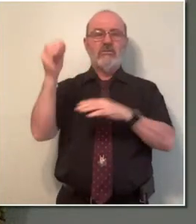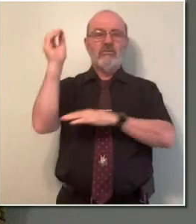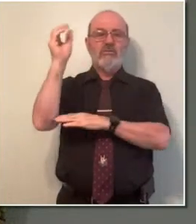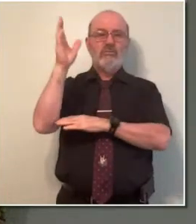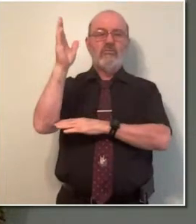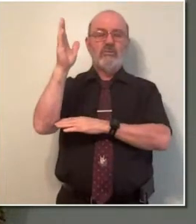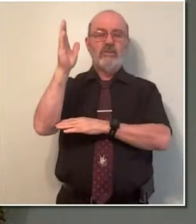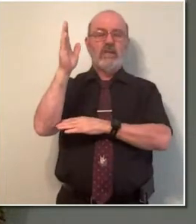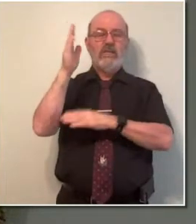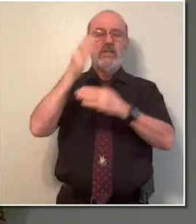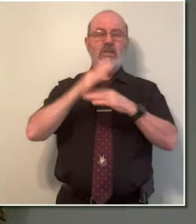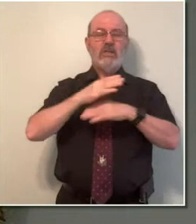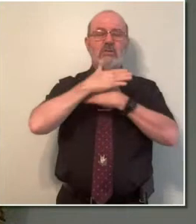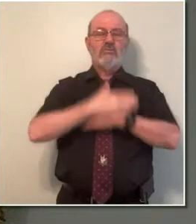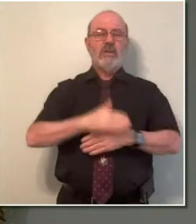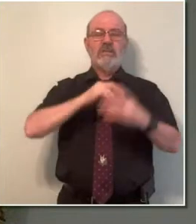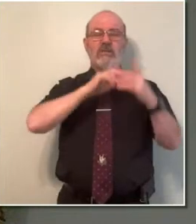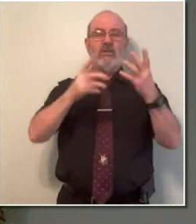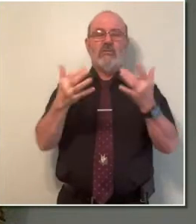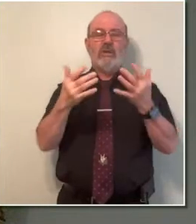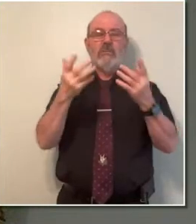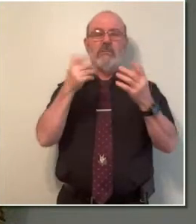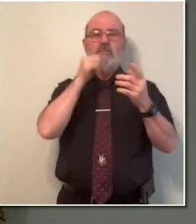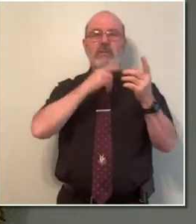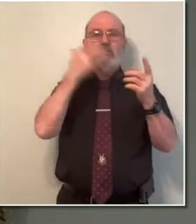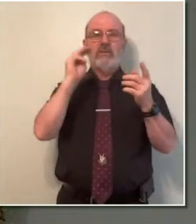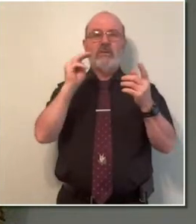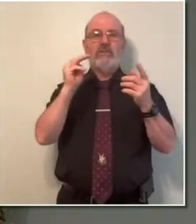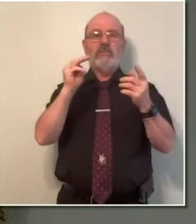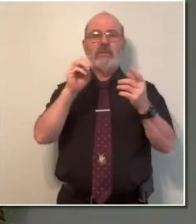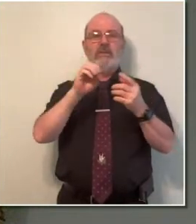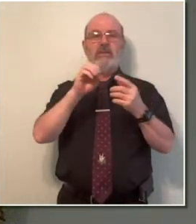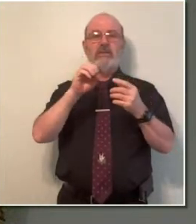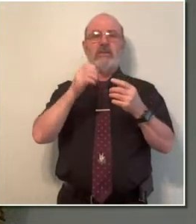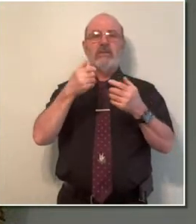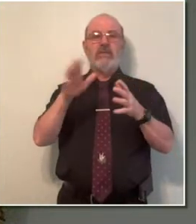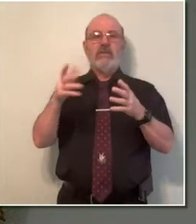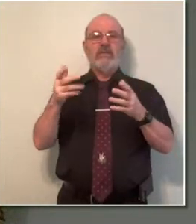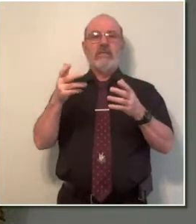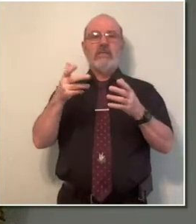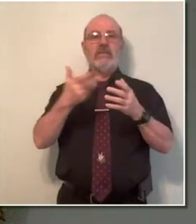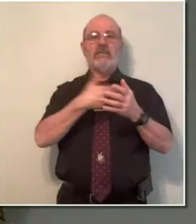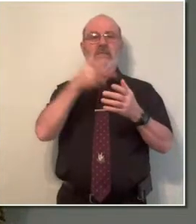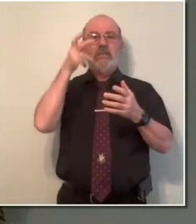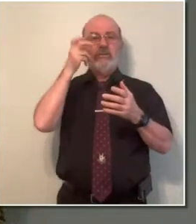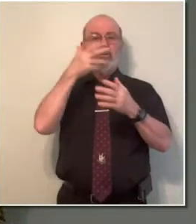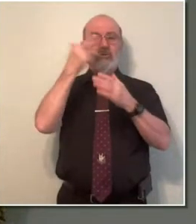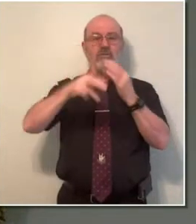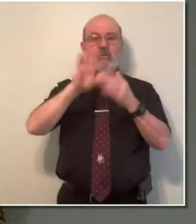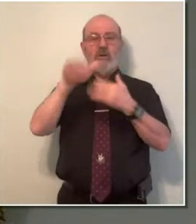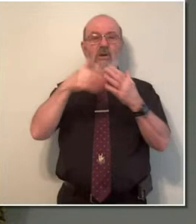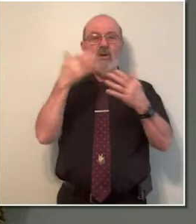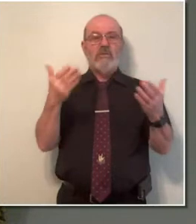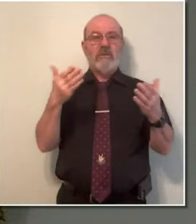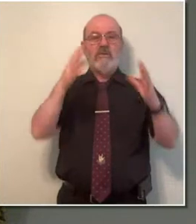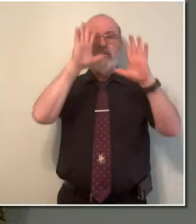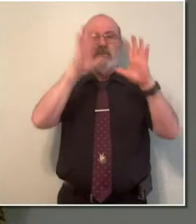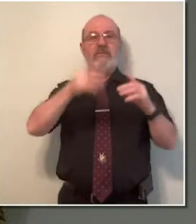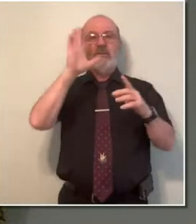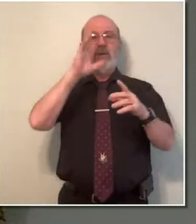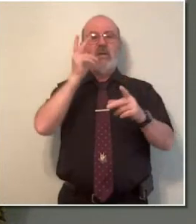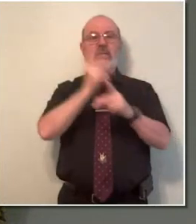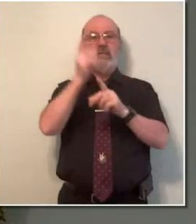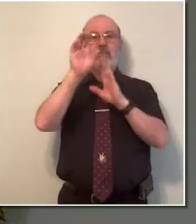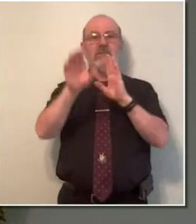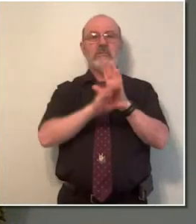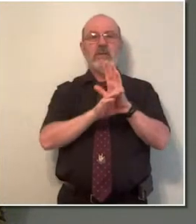wait patiently for Him. Solomon's conclusion for us all. Let us hear the conclusion of the whole matter. Fear God and keep His